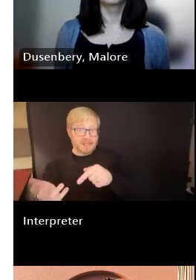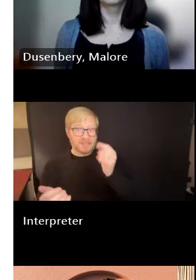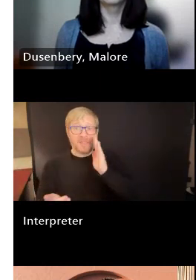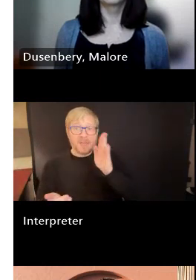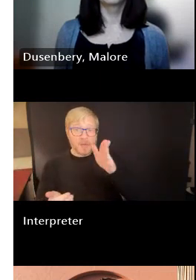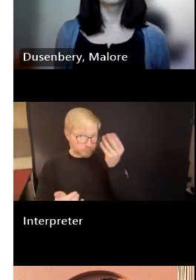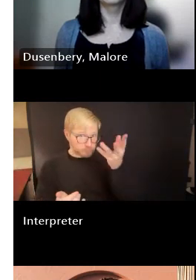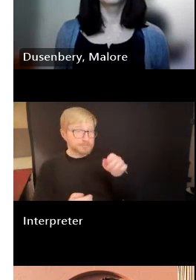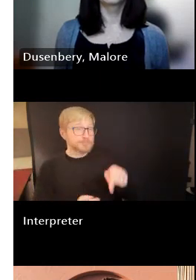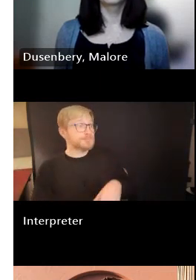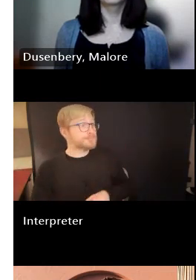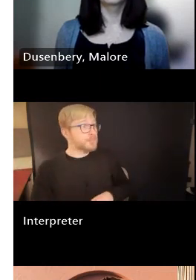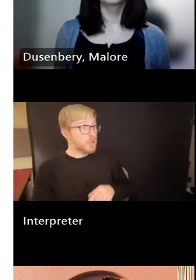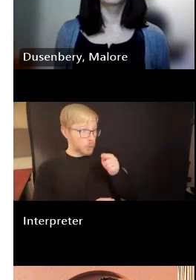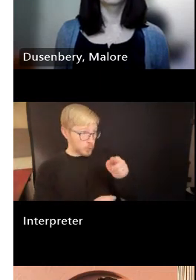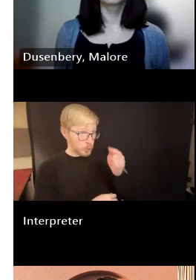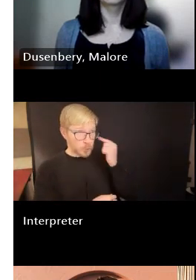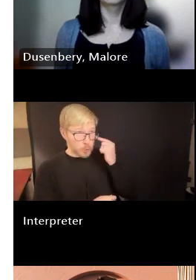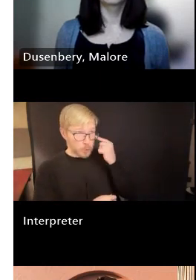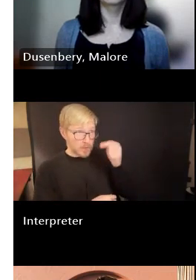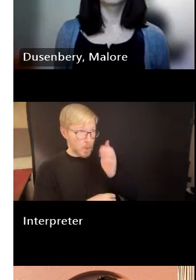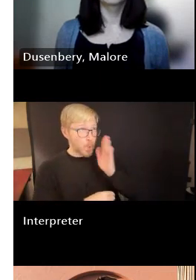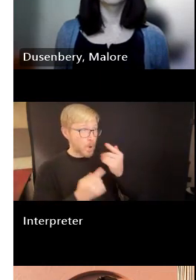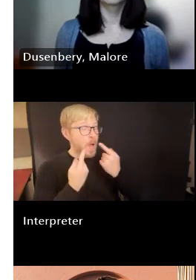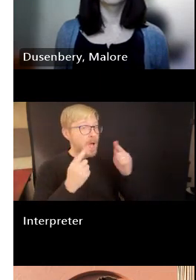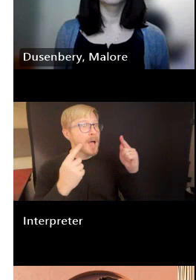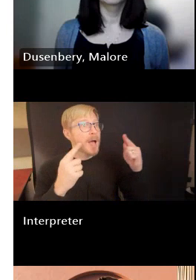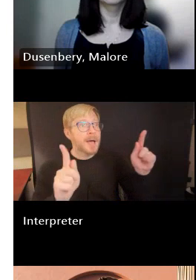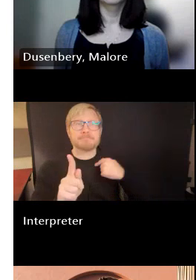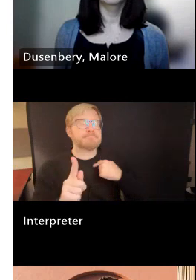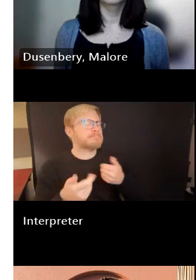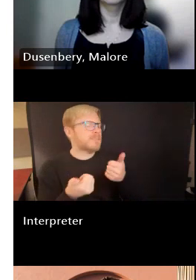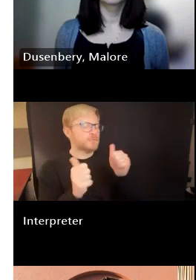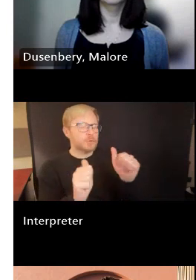But for some other people, if we're talking to them way earlier